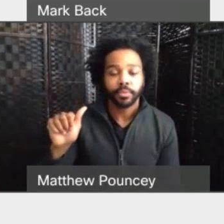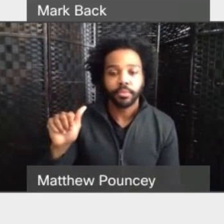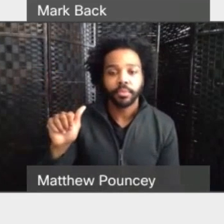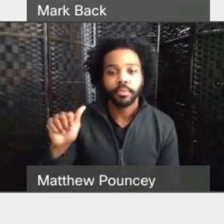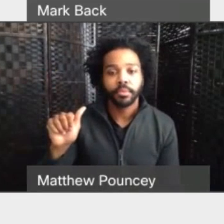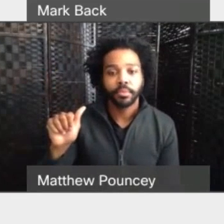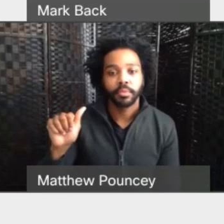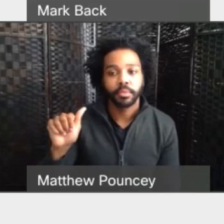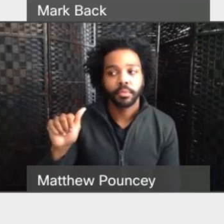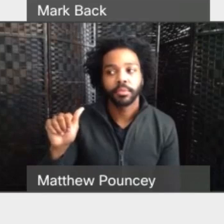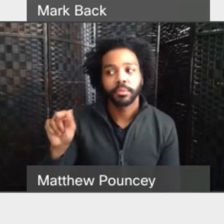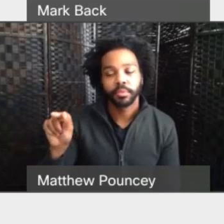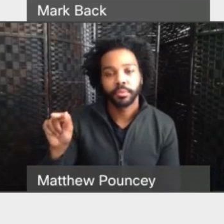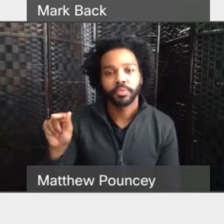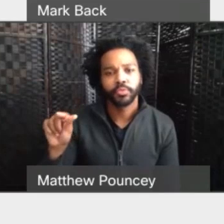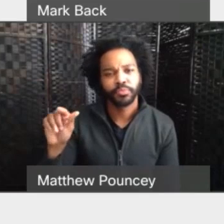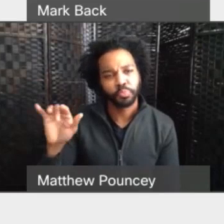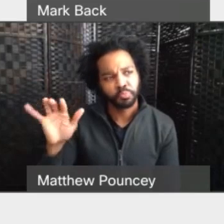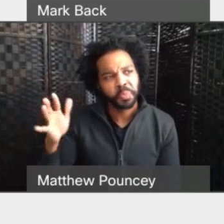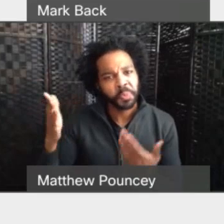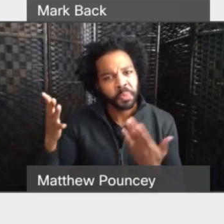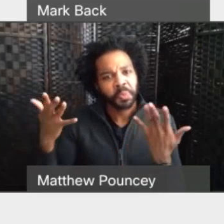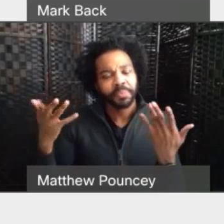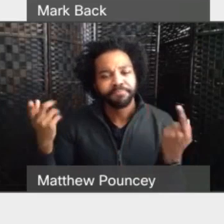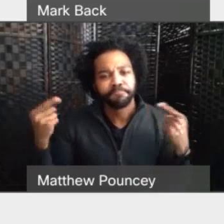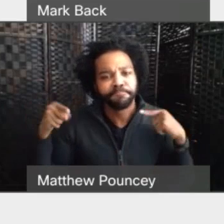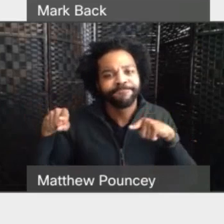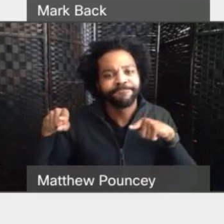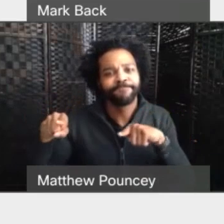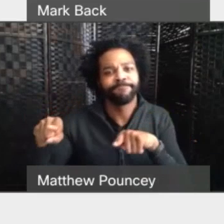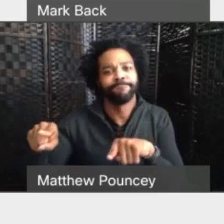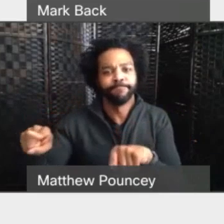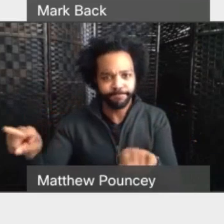would sort of be in line consistent with